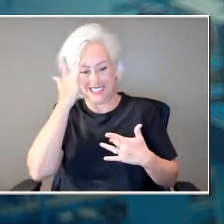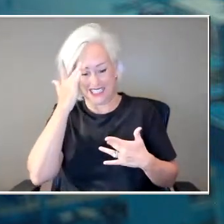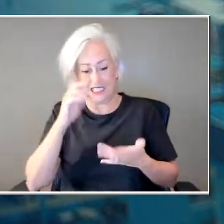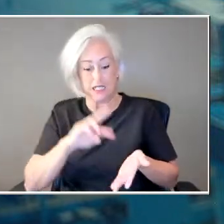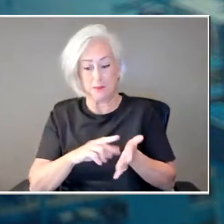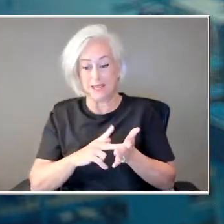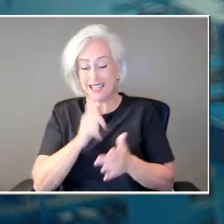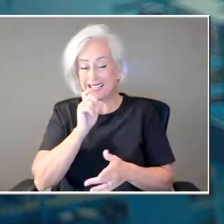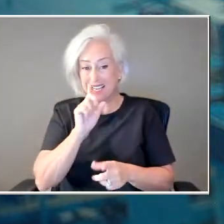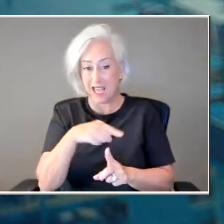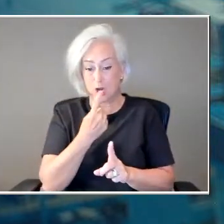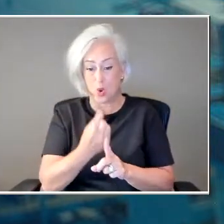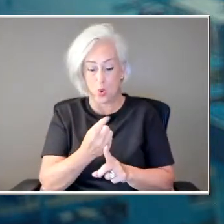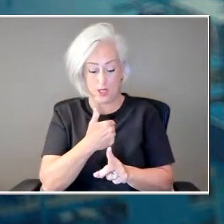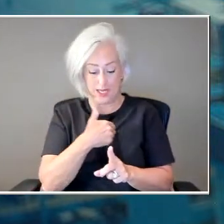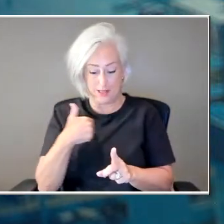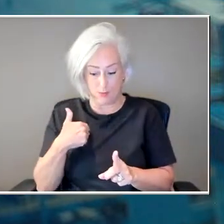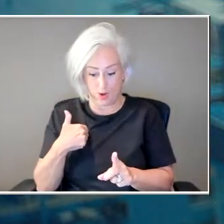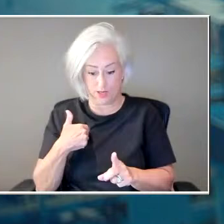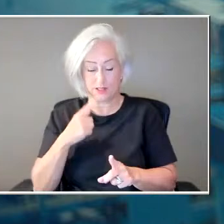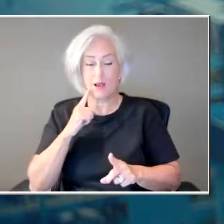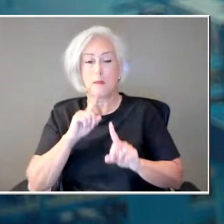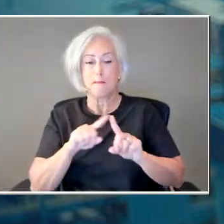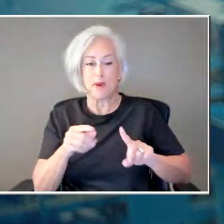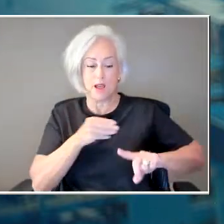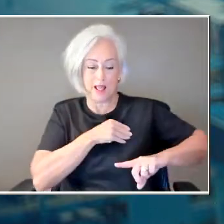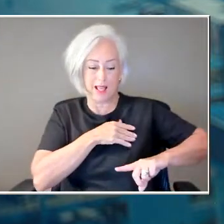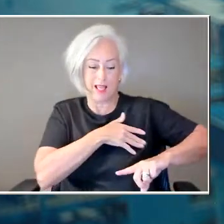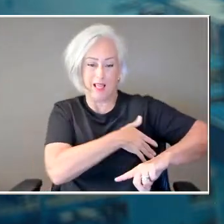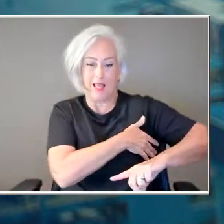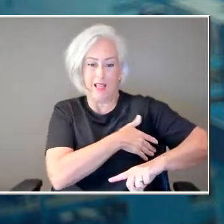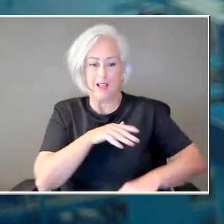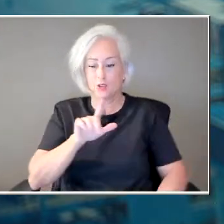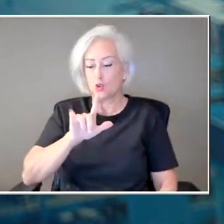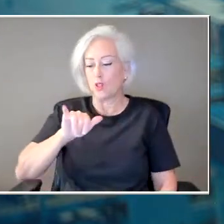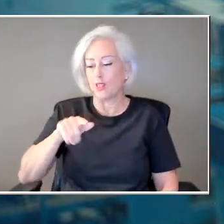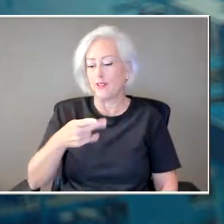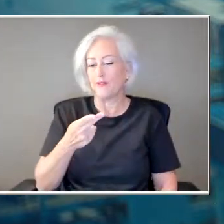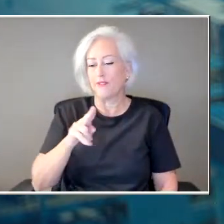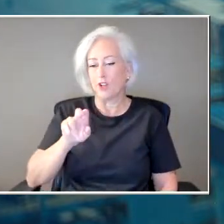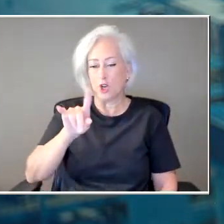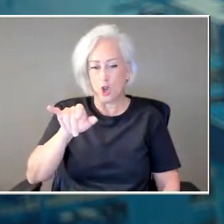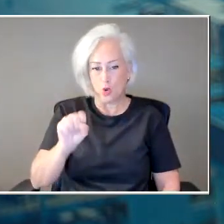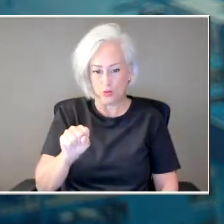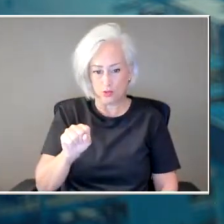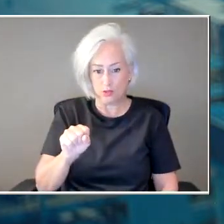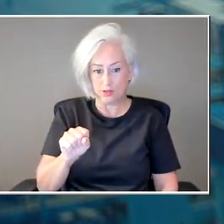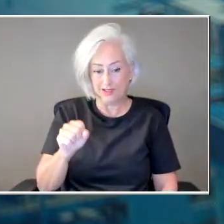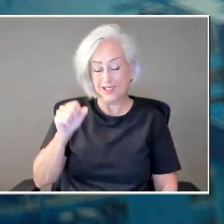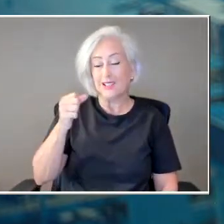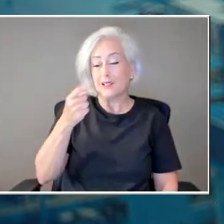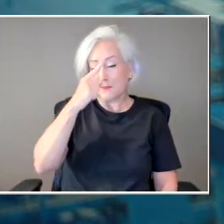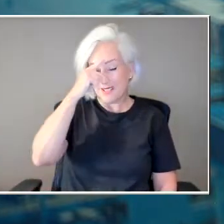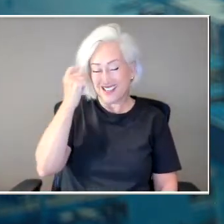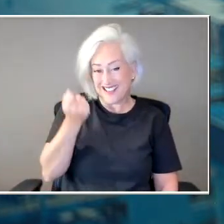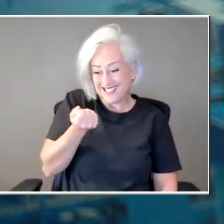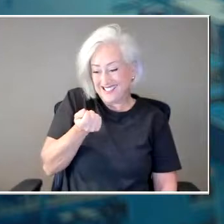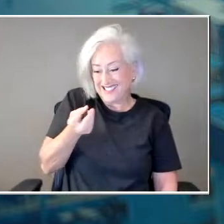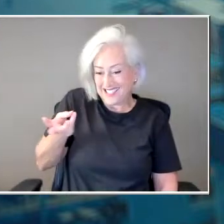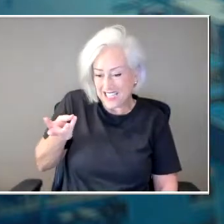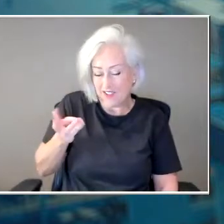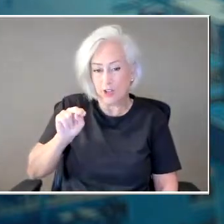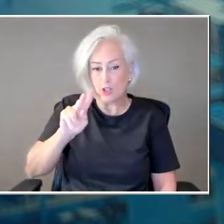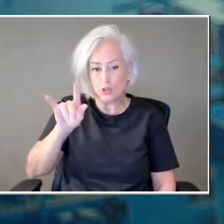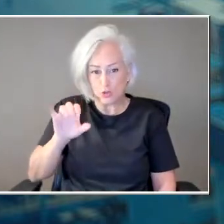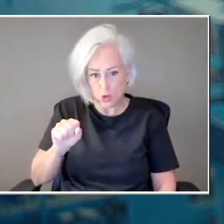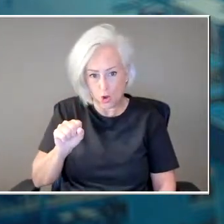same side. And as a result of there being many lymph nodes involved, they did a full X-ray lymph node